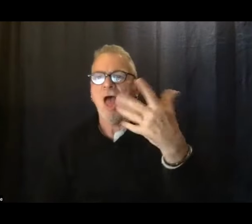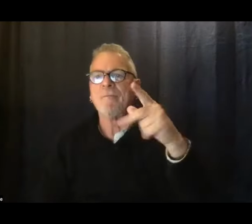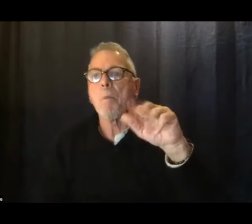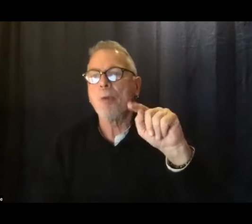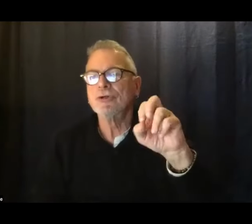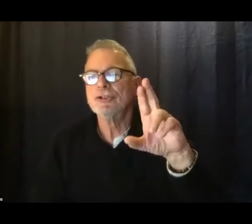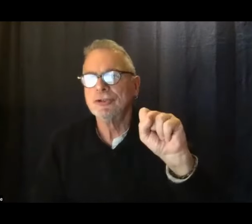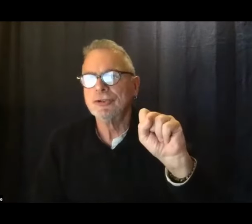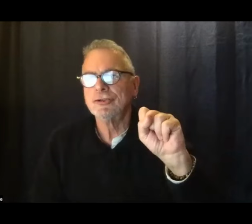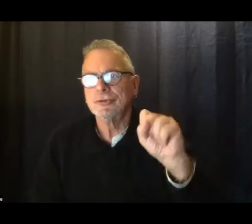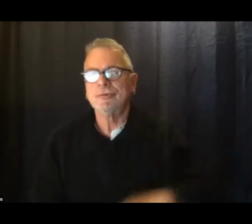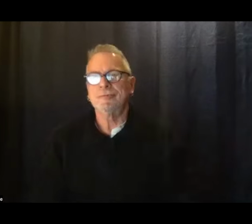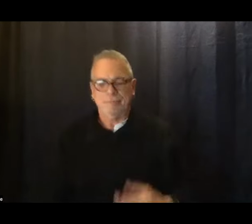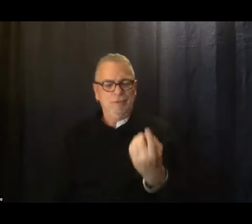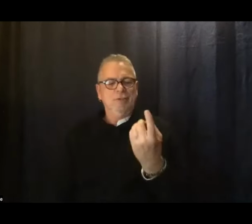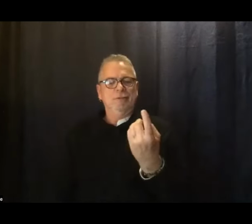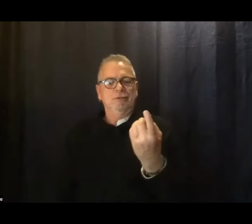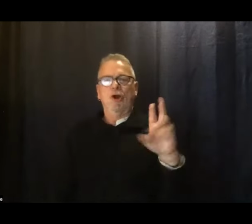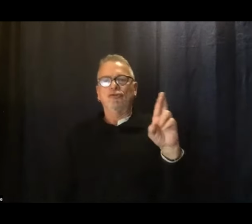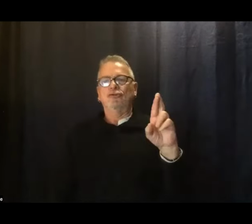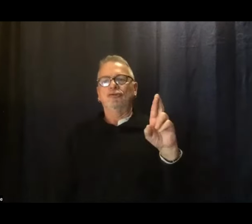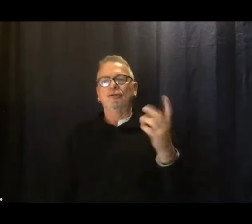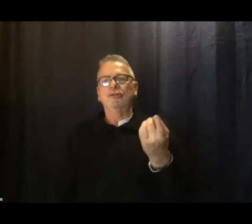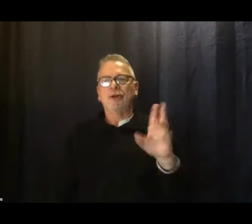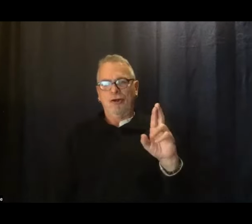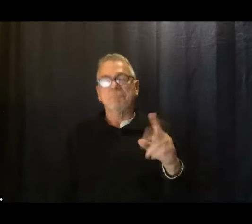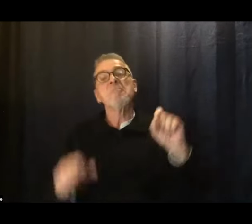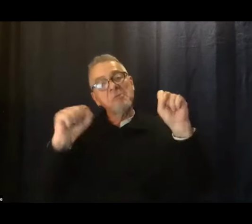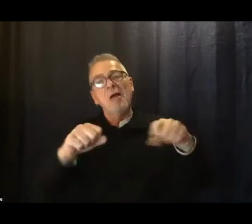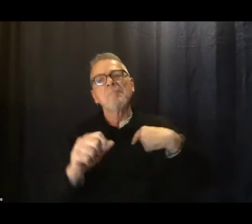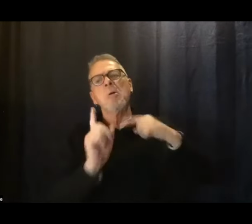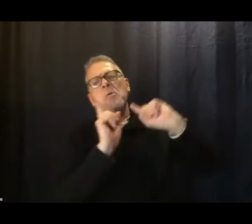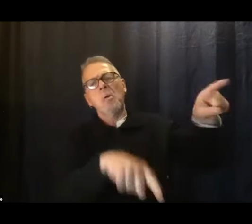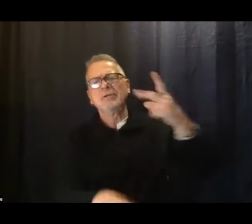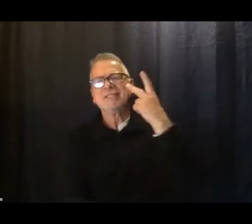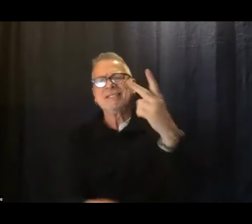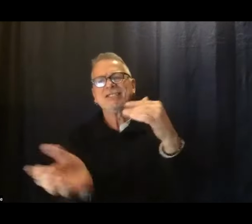the letters to create a sign. Okay? Doctor.